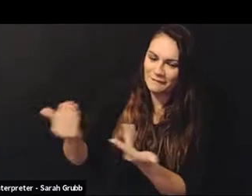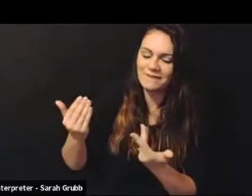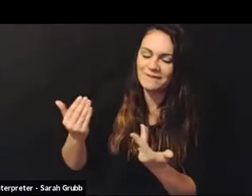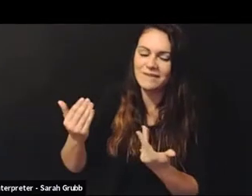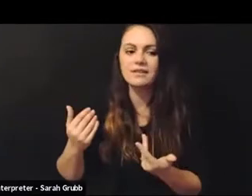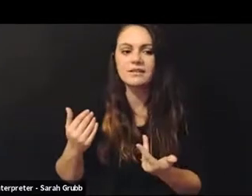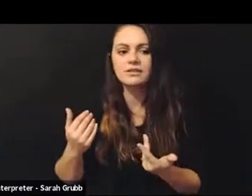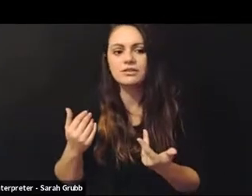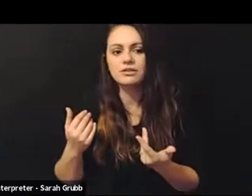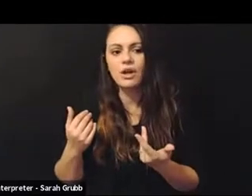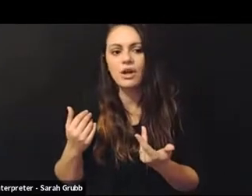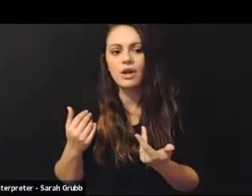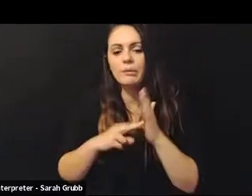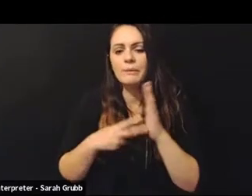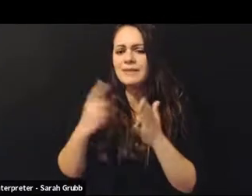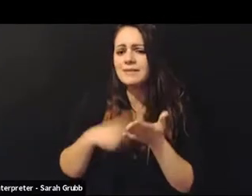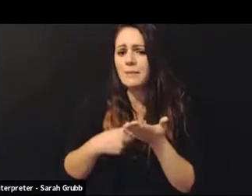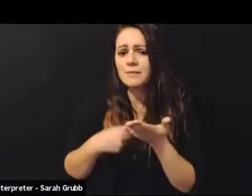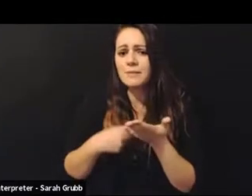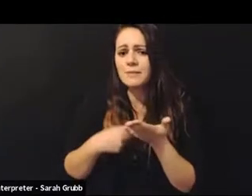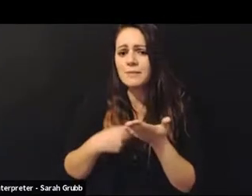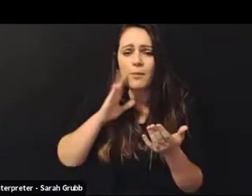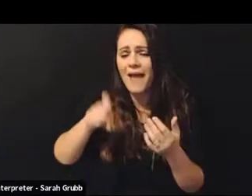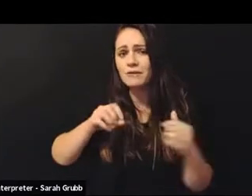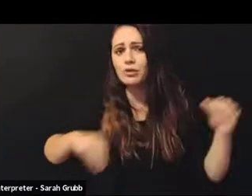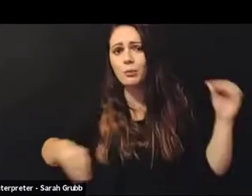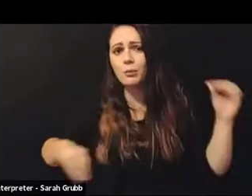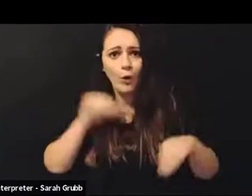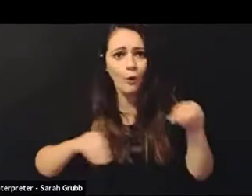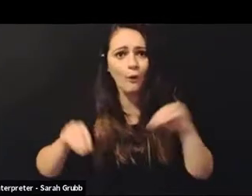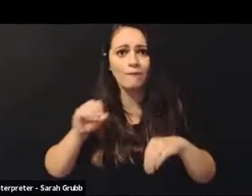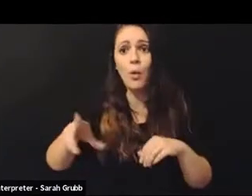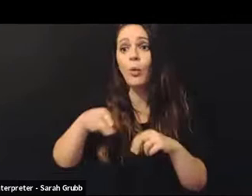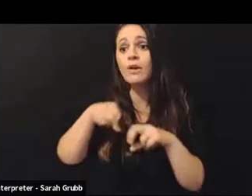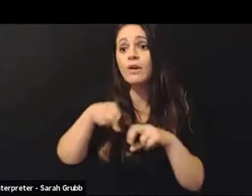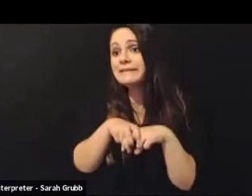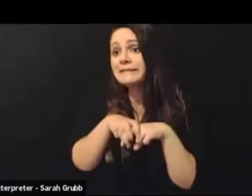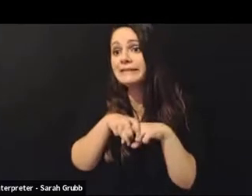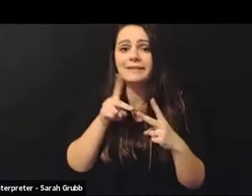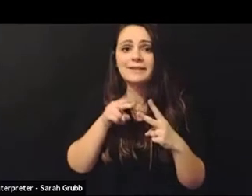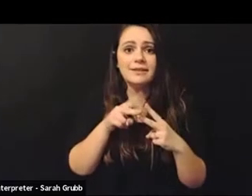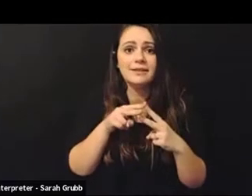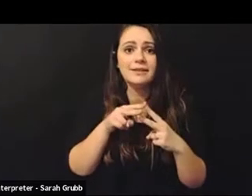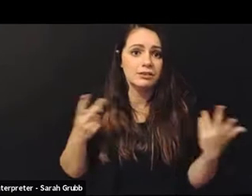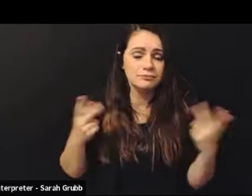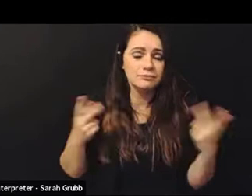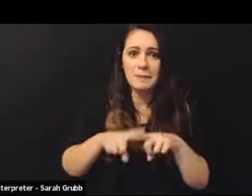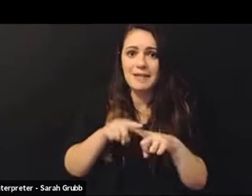doing activities that require movement, and sometimes they're going to be doing things that are seated. So alternating that.